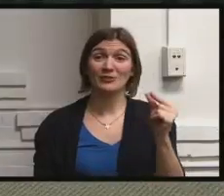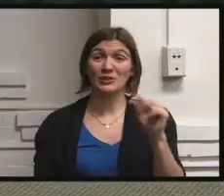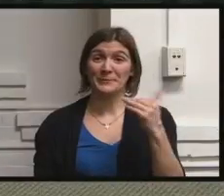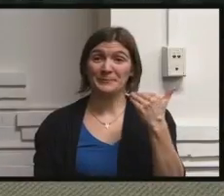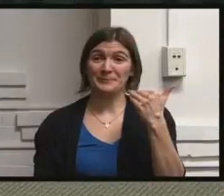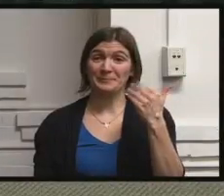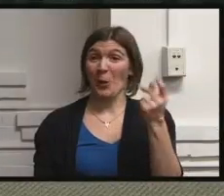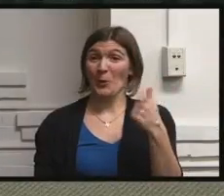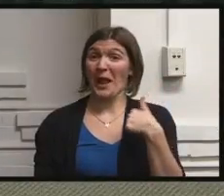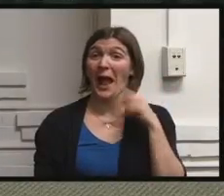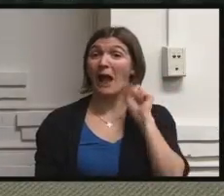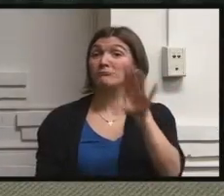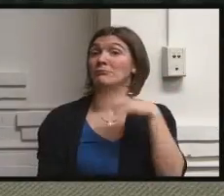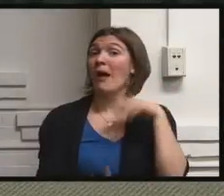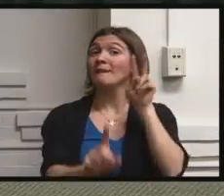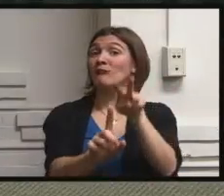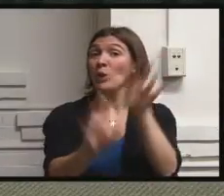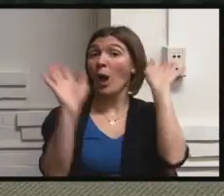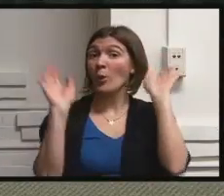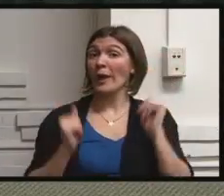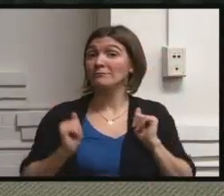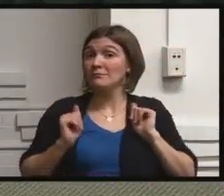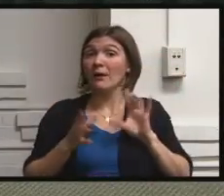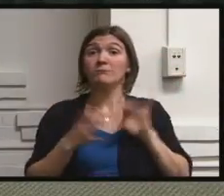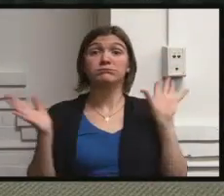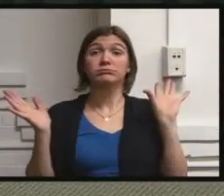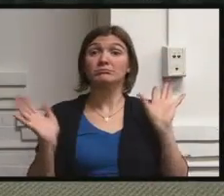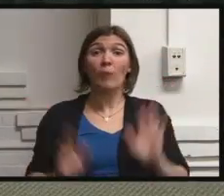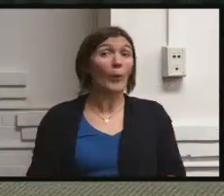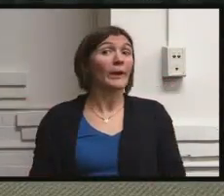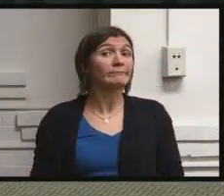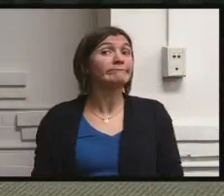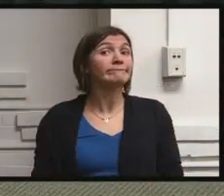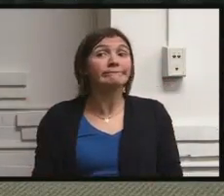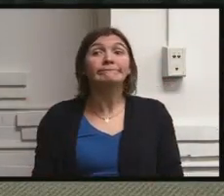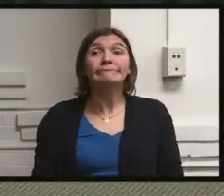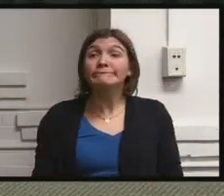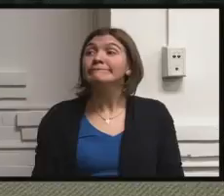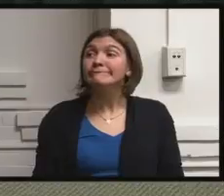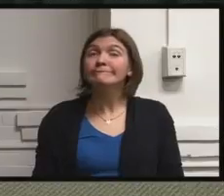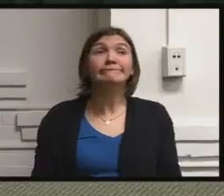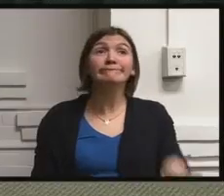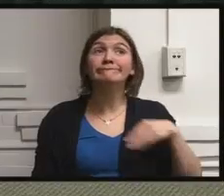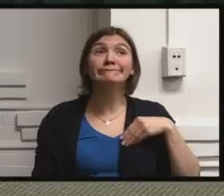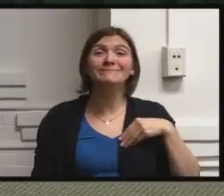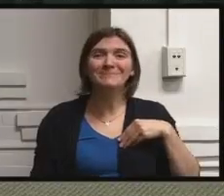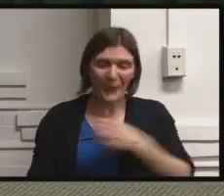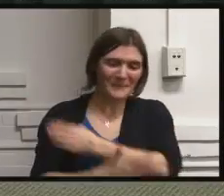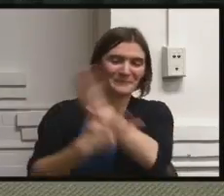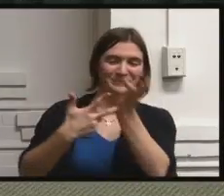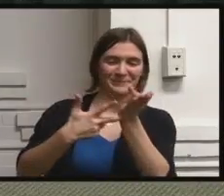That's I've expressed my view, and we'll move on from it. Yeah. Happy to lose, you know. And then the